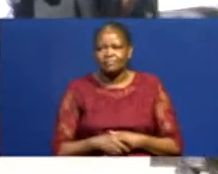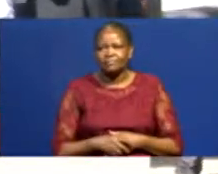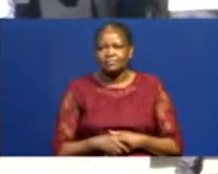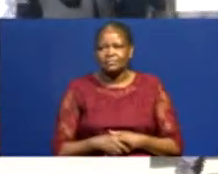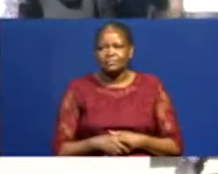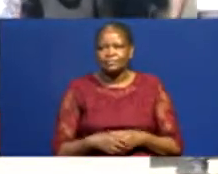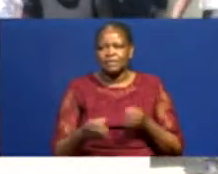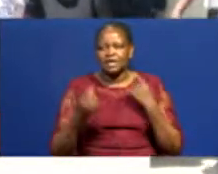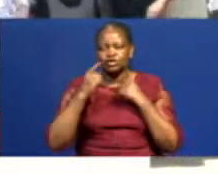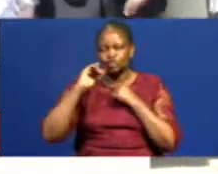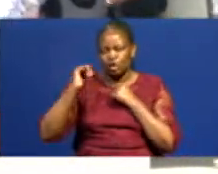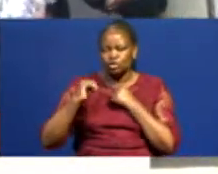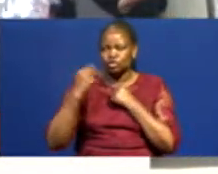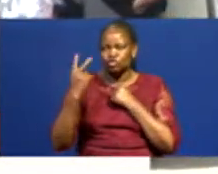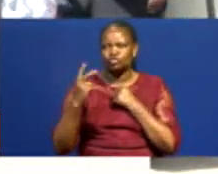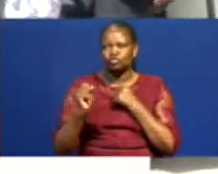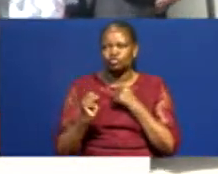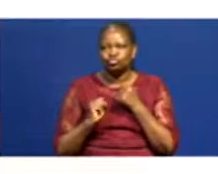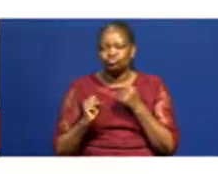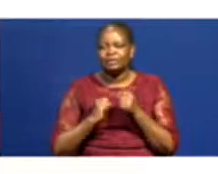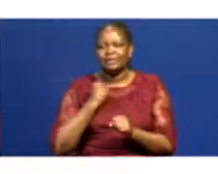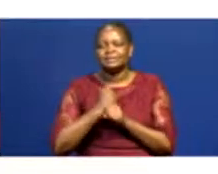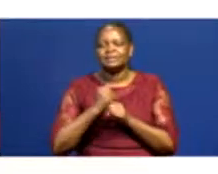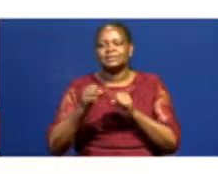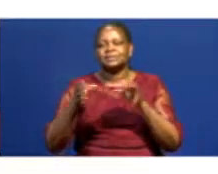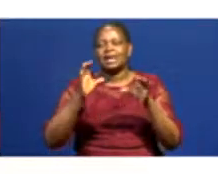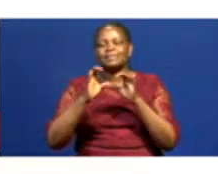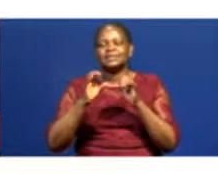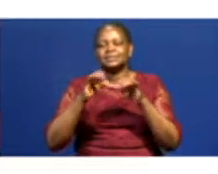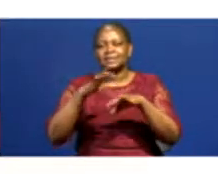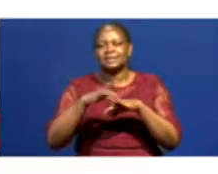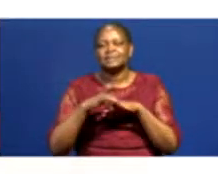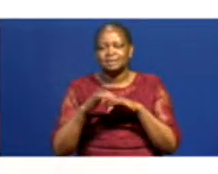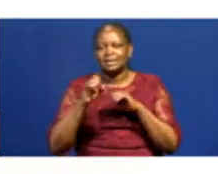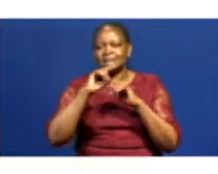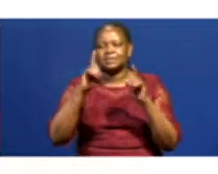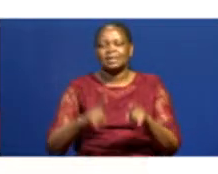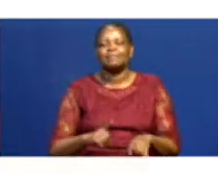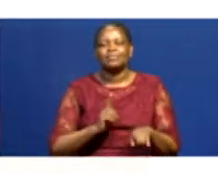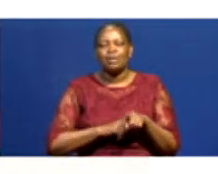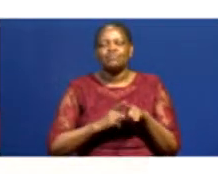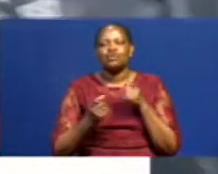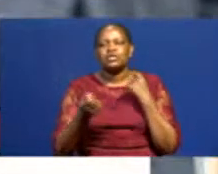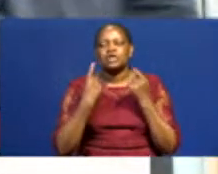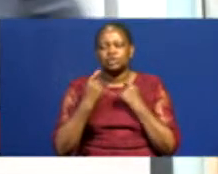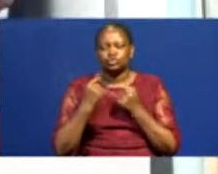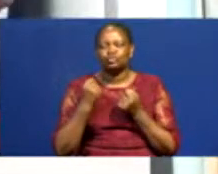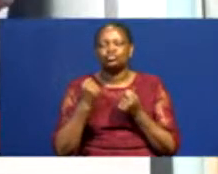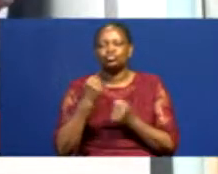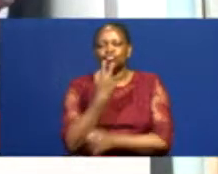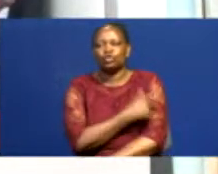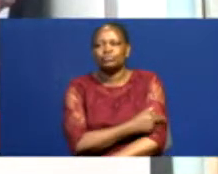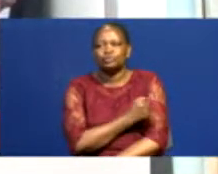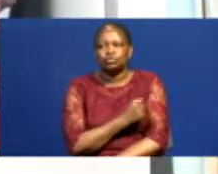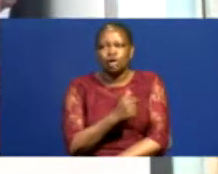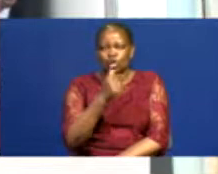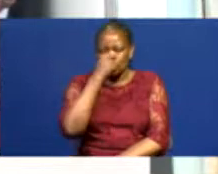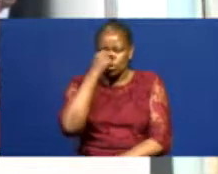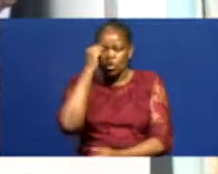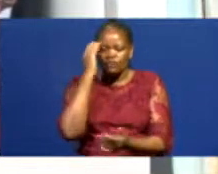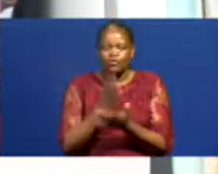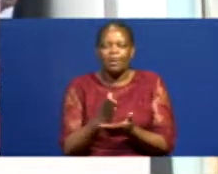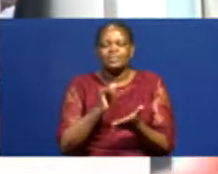In Kericho County, two girls wrote the chemistry and English literature exams while at Kericho Referral Hospital. I wish to confirm that we